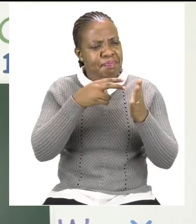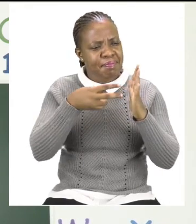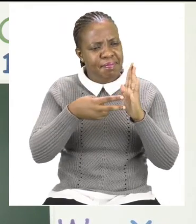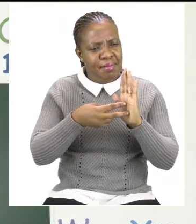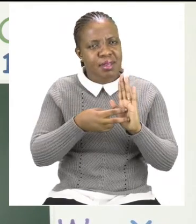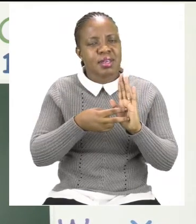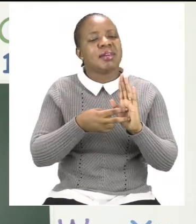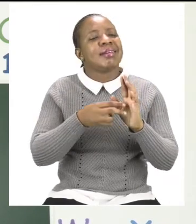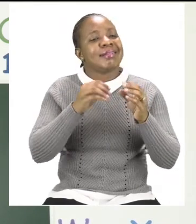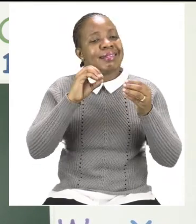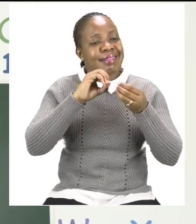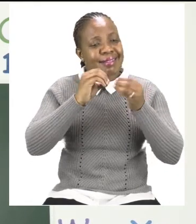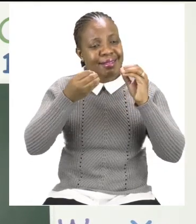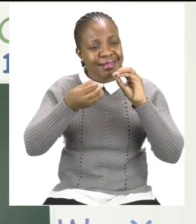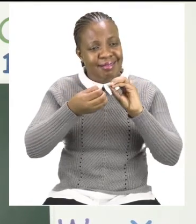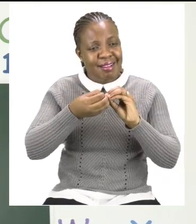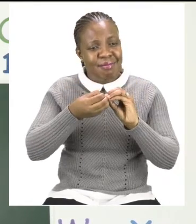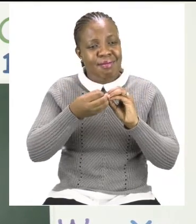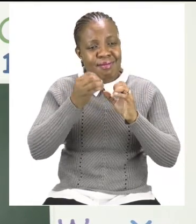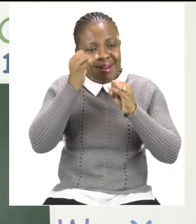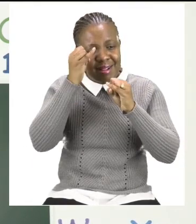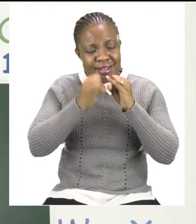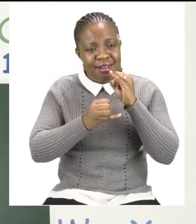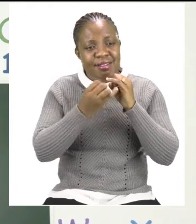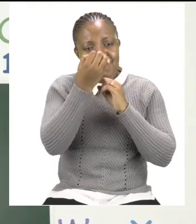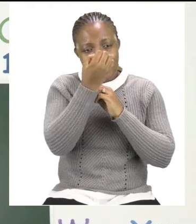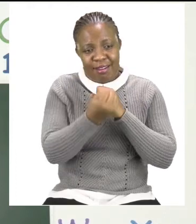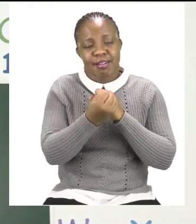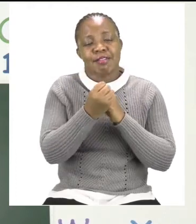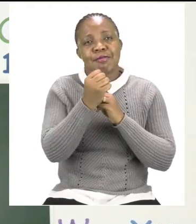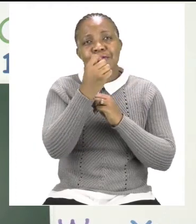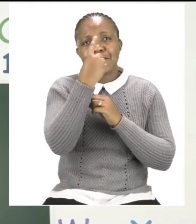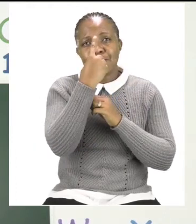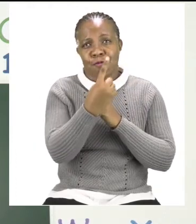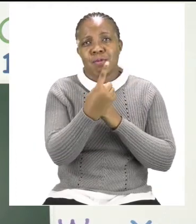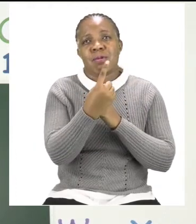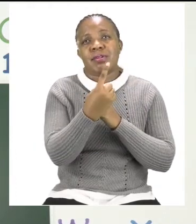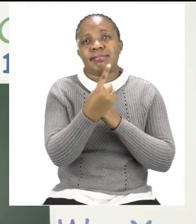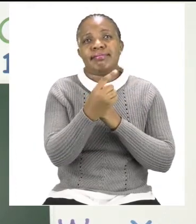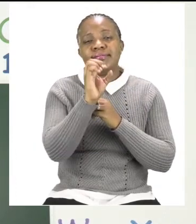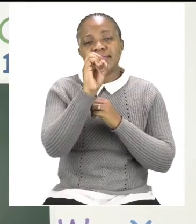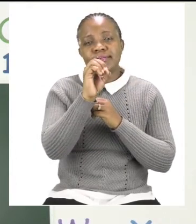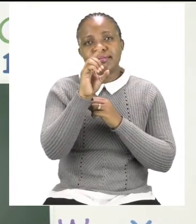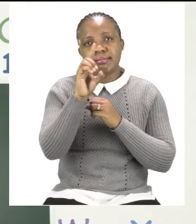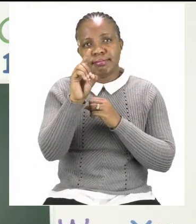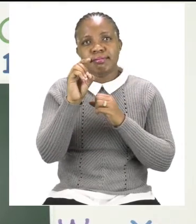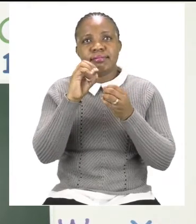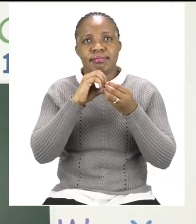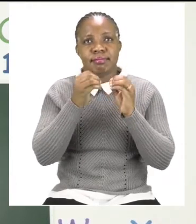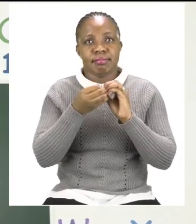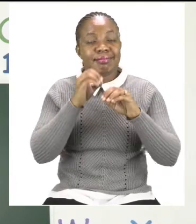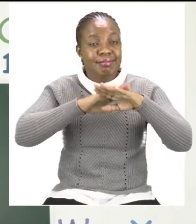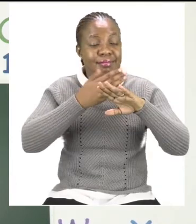that ends with 1 is an odd number. For example,